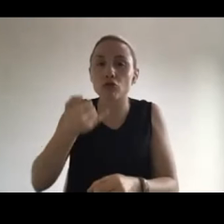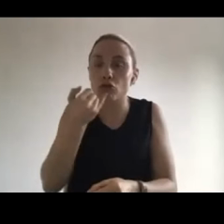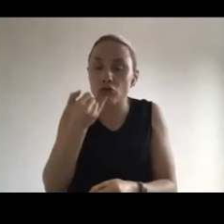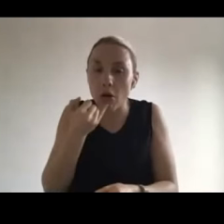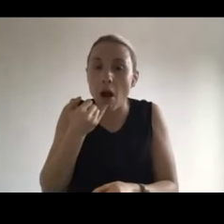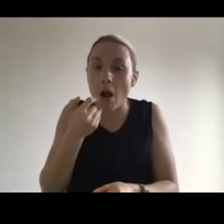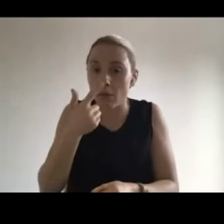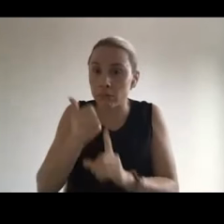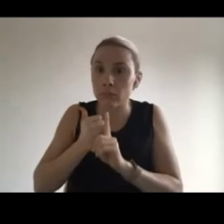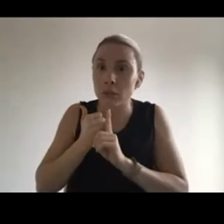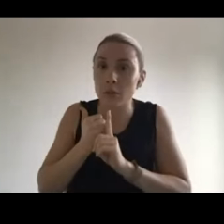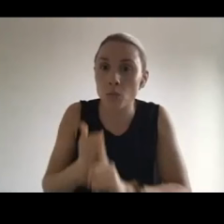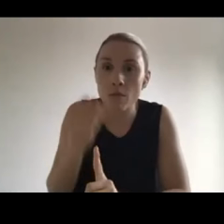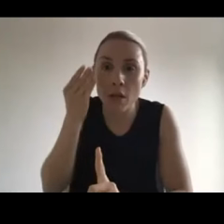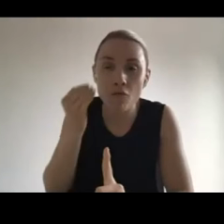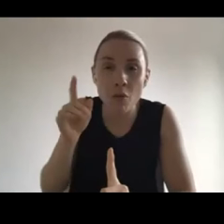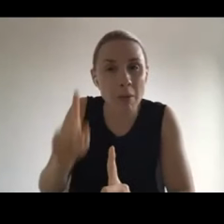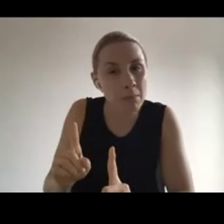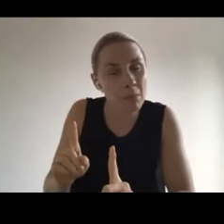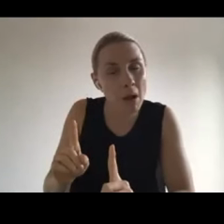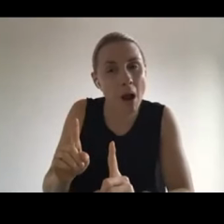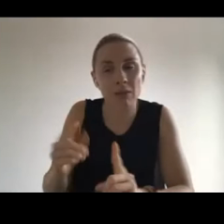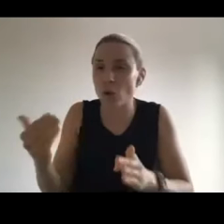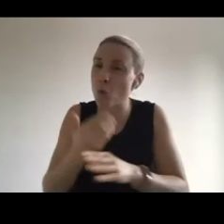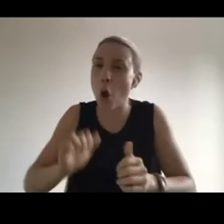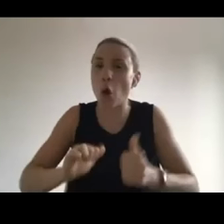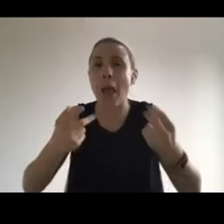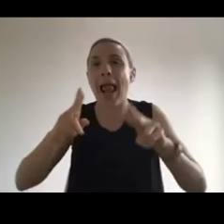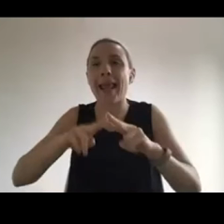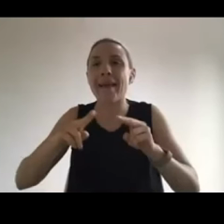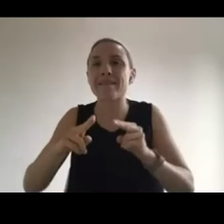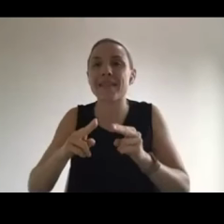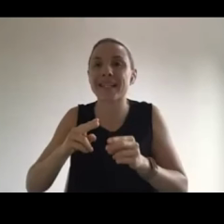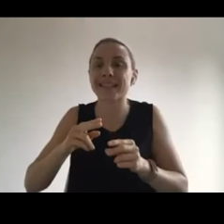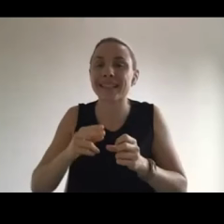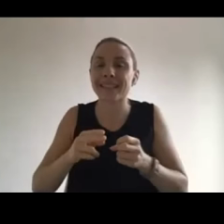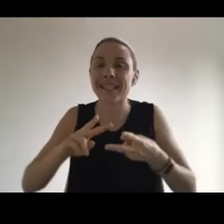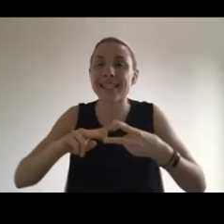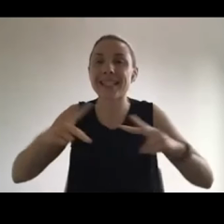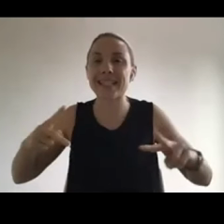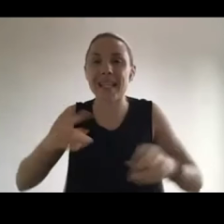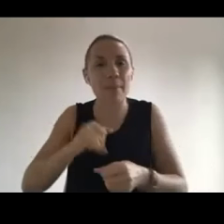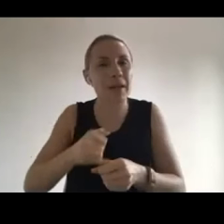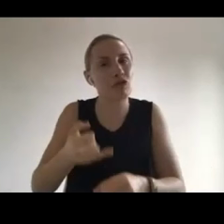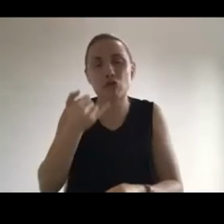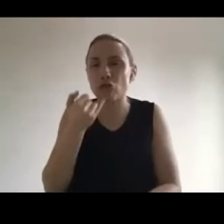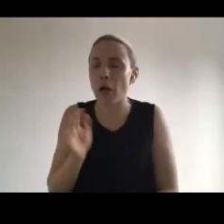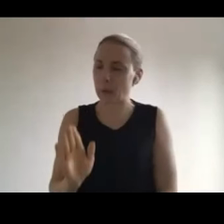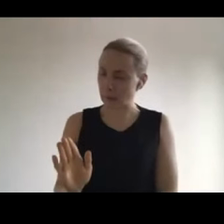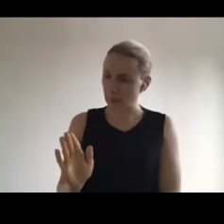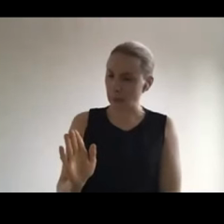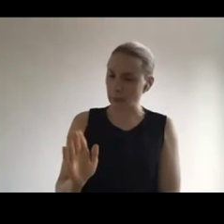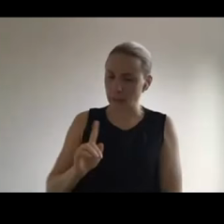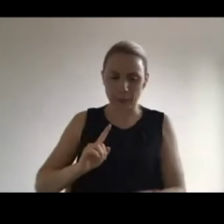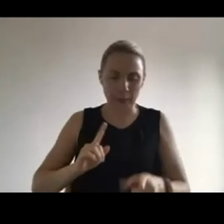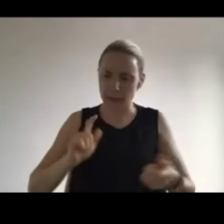given as a systemic drug. And due to the mechanism of action, it was repurposed for topical use,